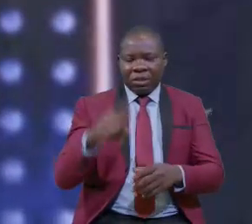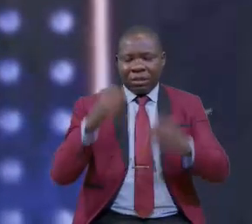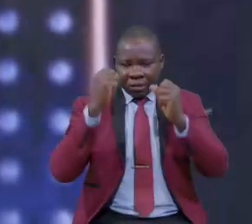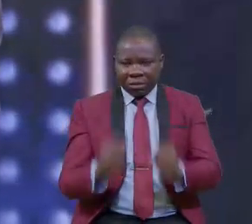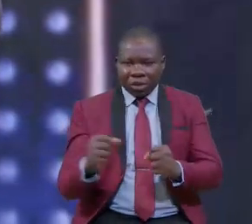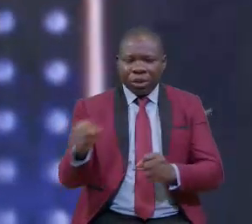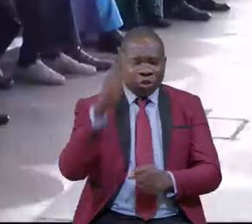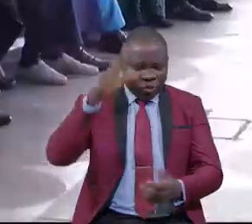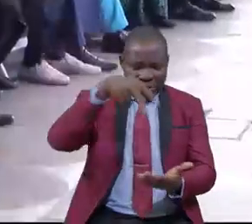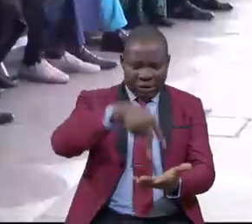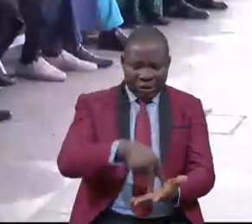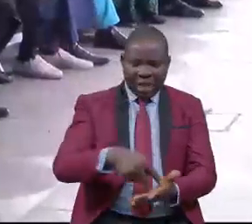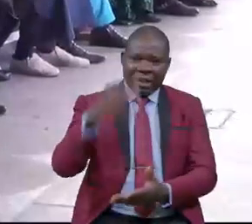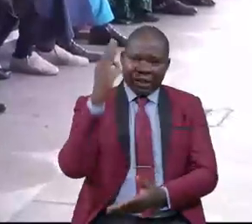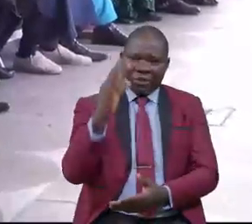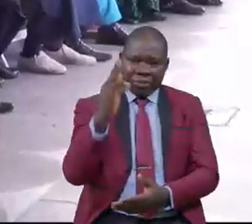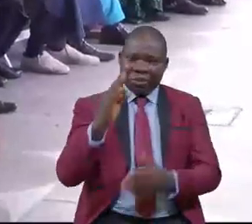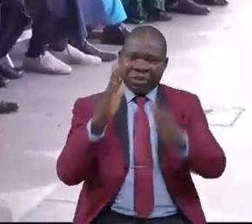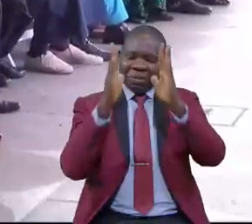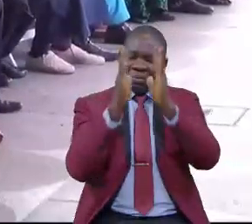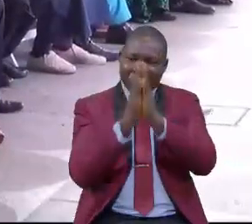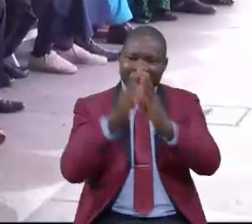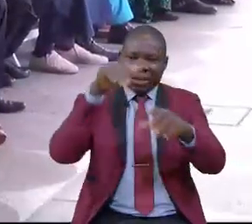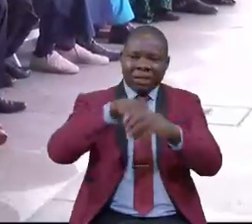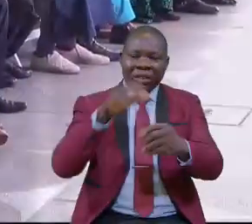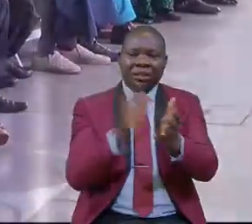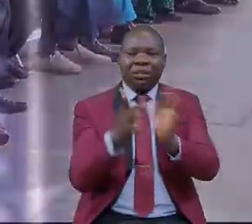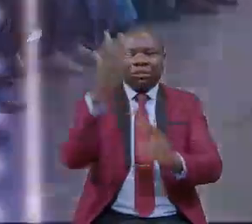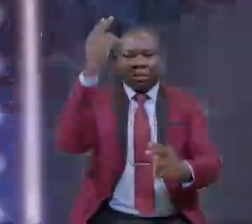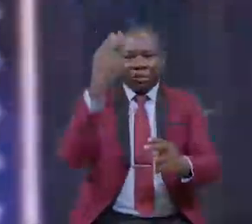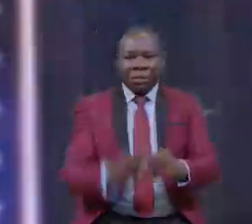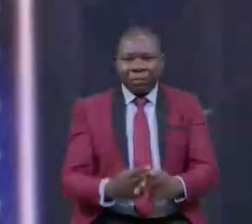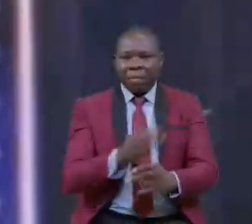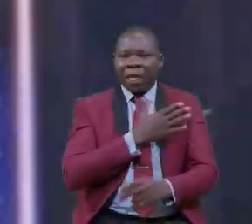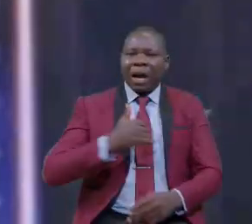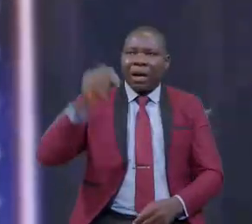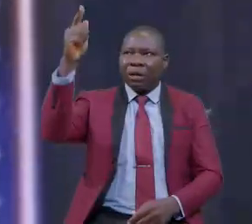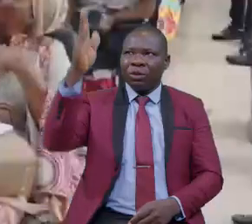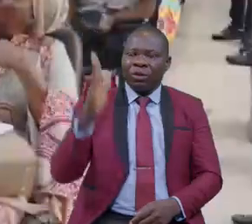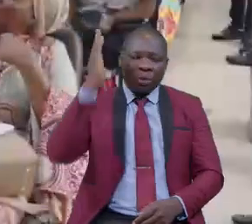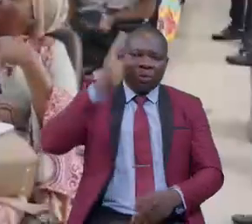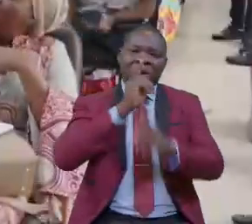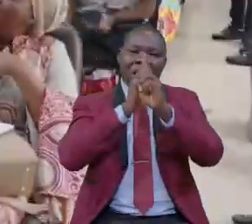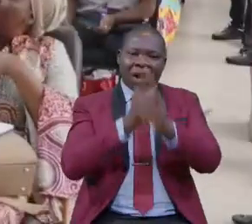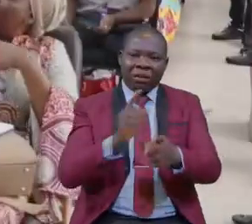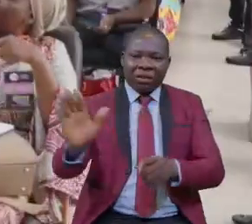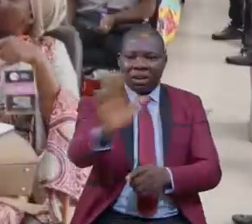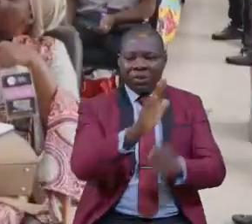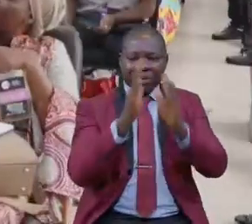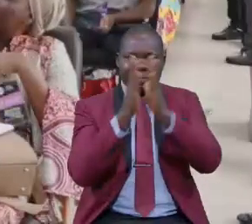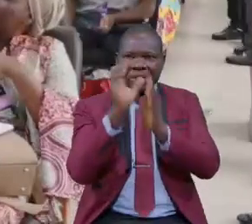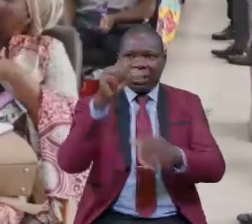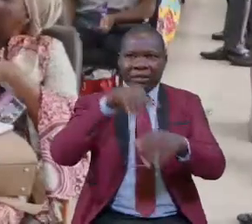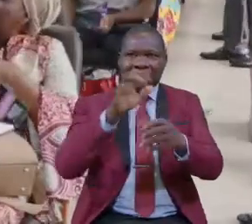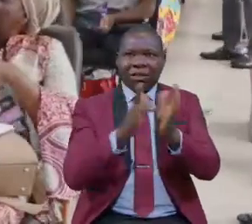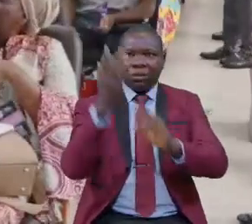will pray. Yeah. And God will answer your prayer.